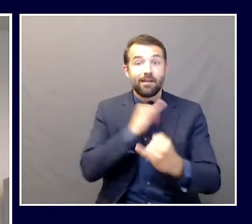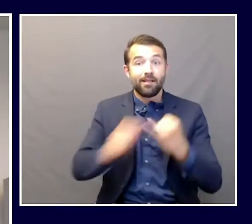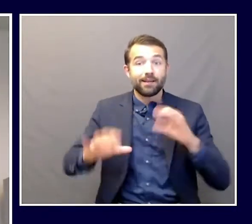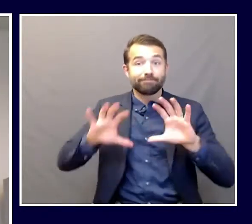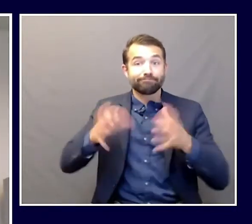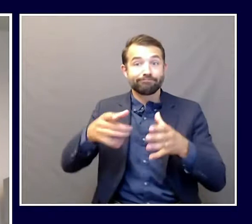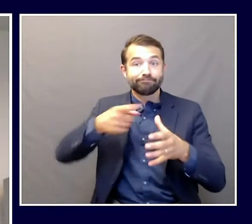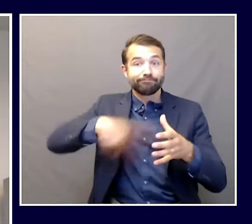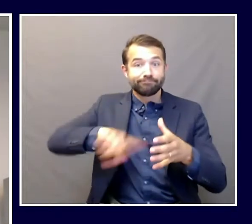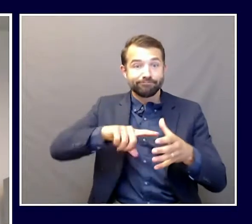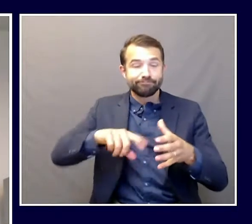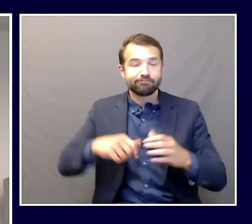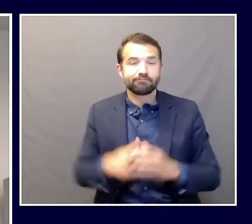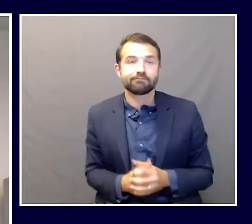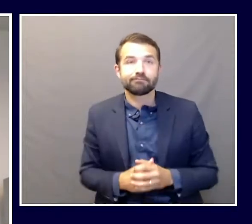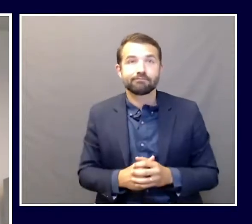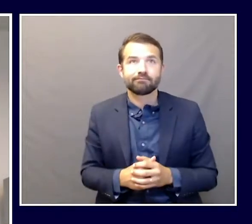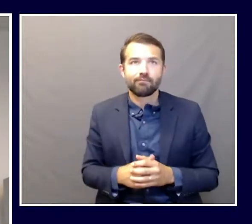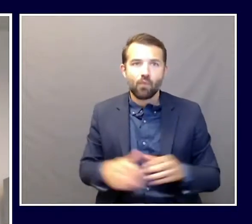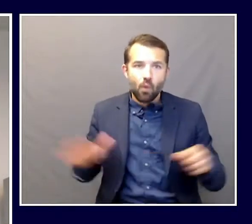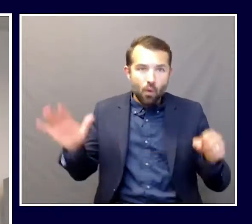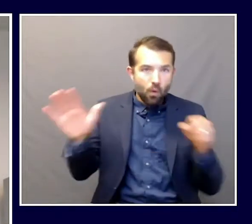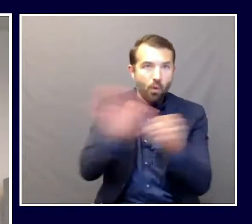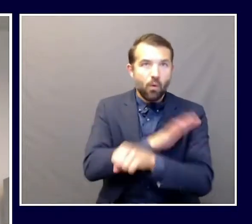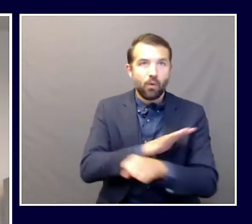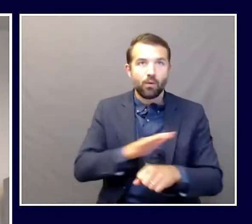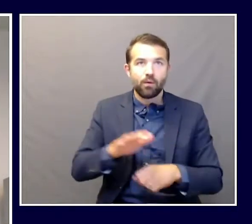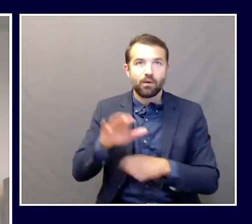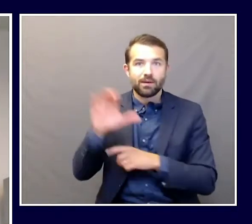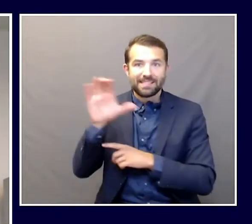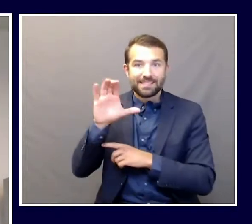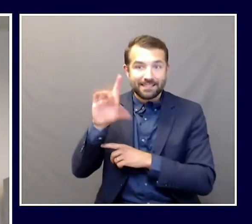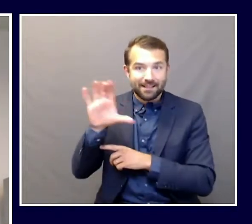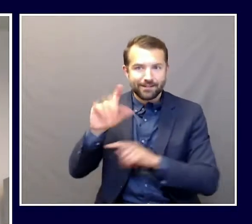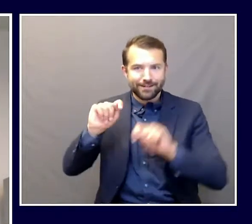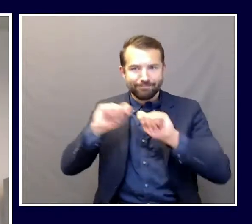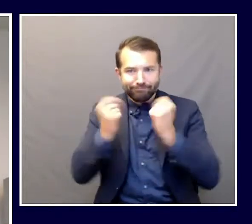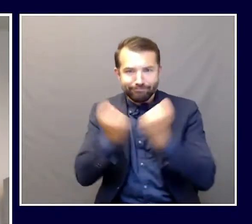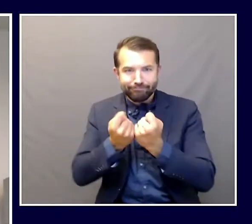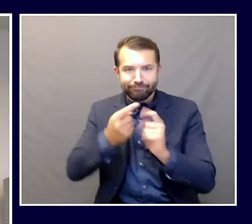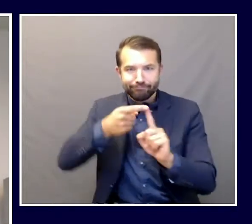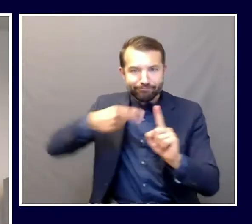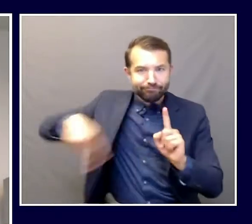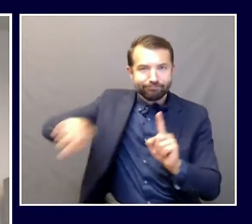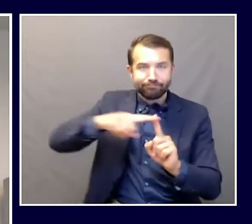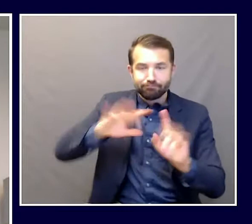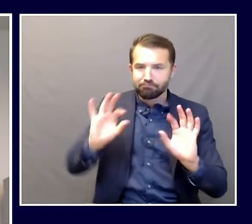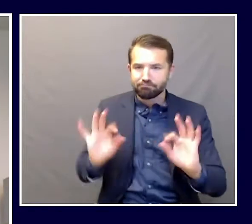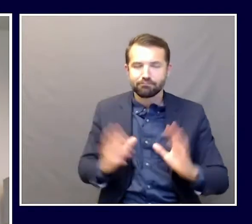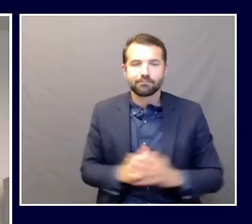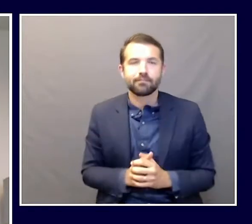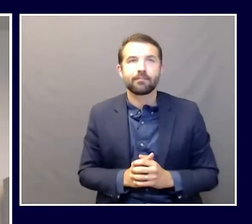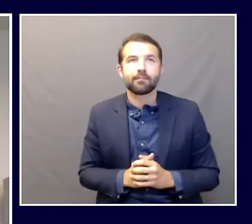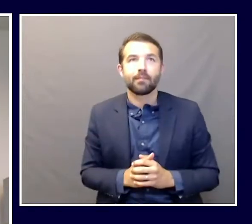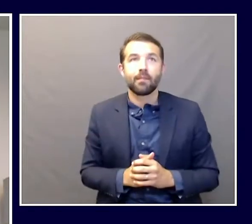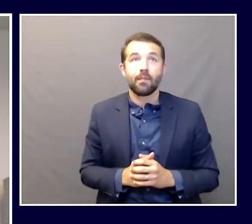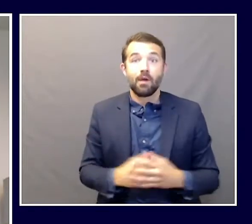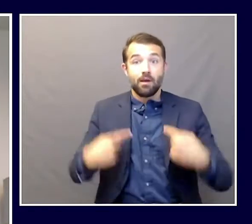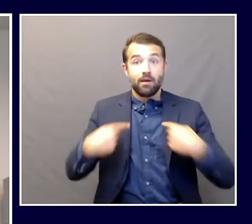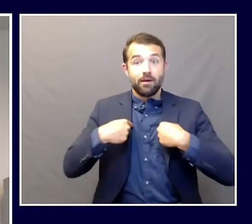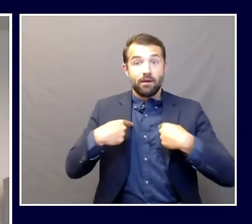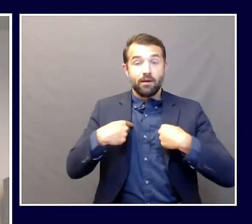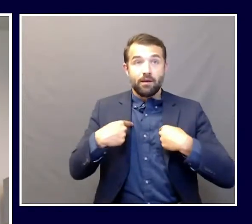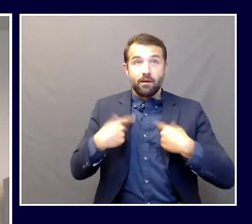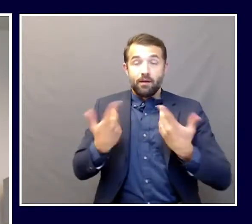the entire team here at the Maine CDC. If I have been able to sit or stand and